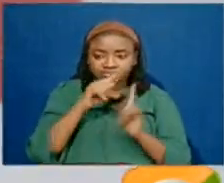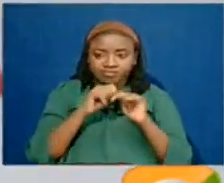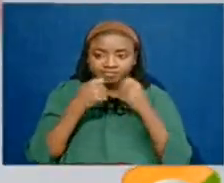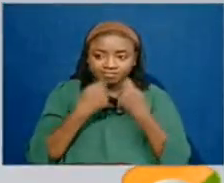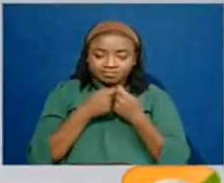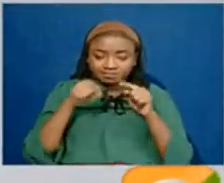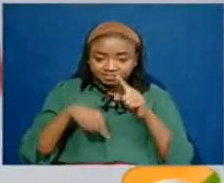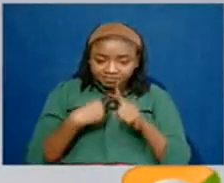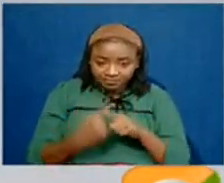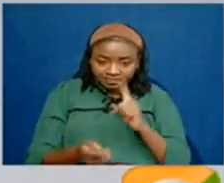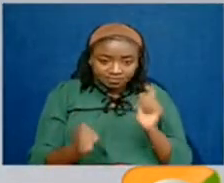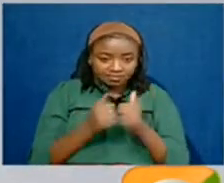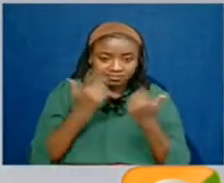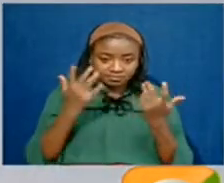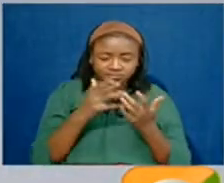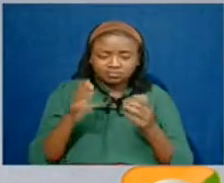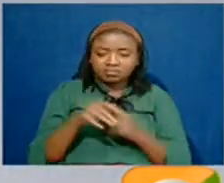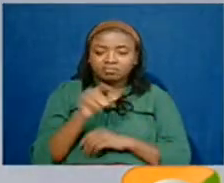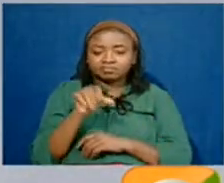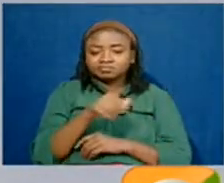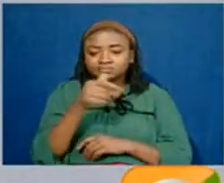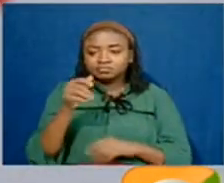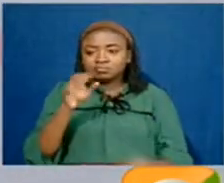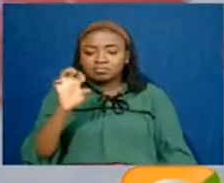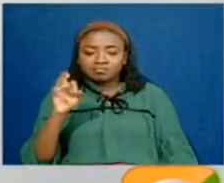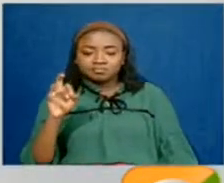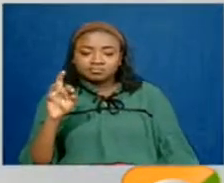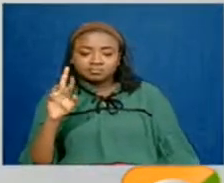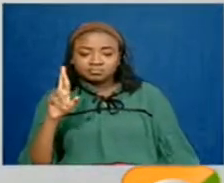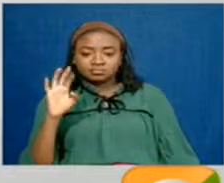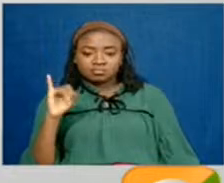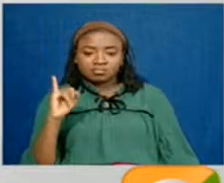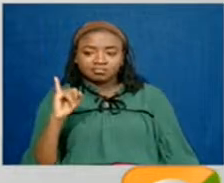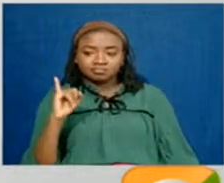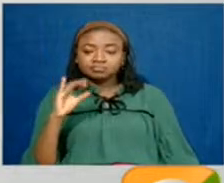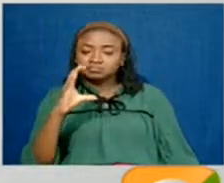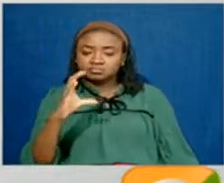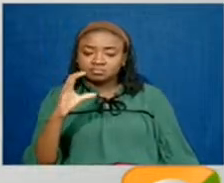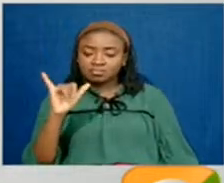held at Erichan Airport in Lefkoşa, northern Cyprus.